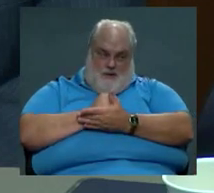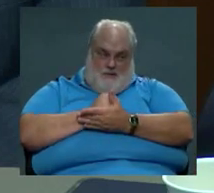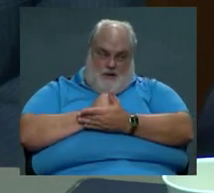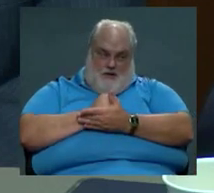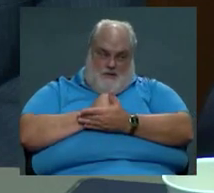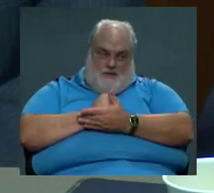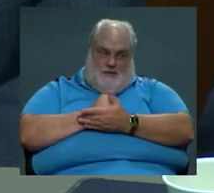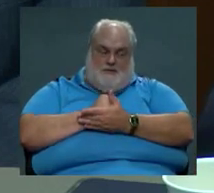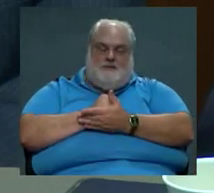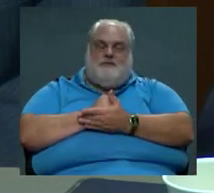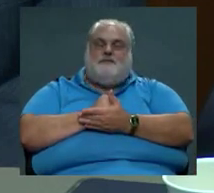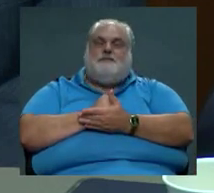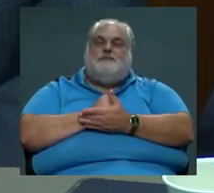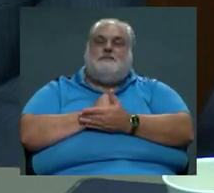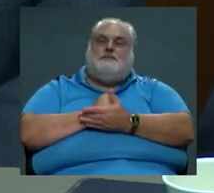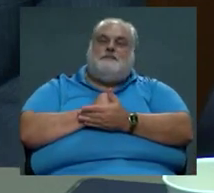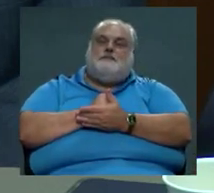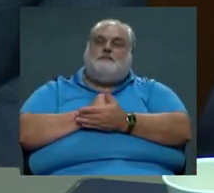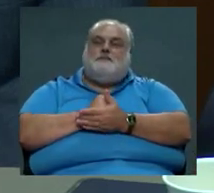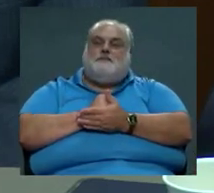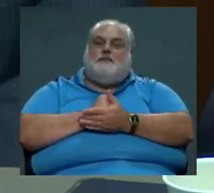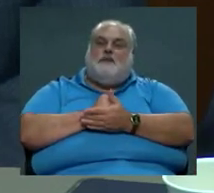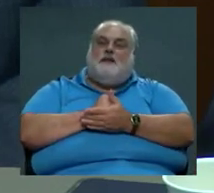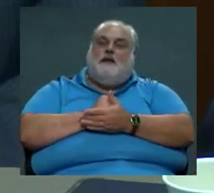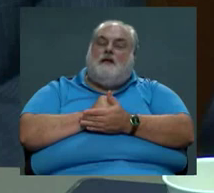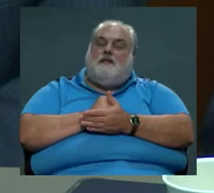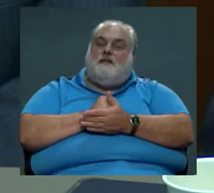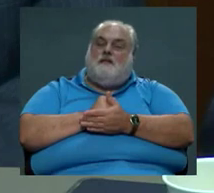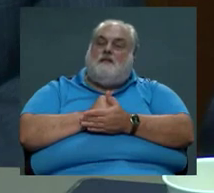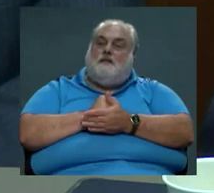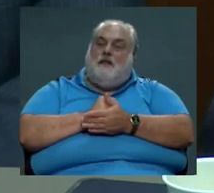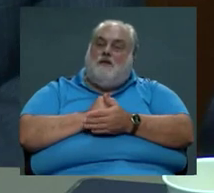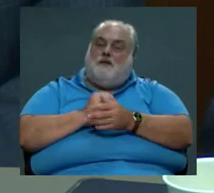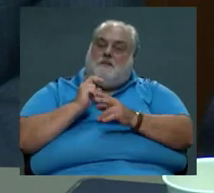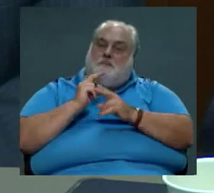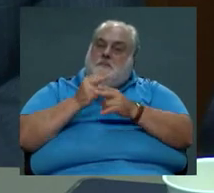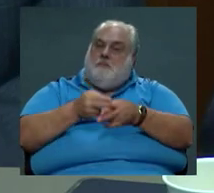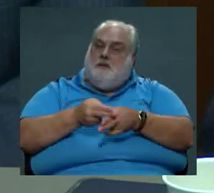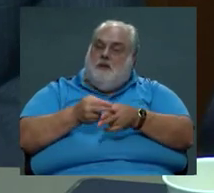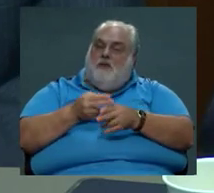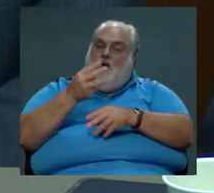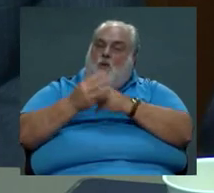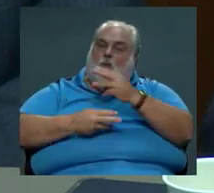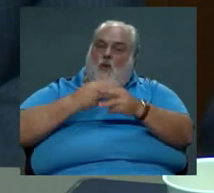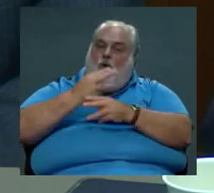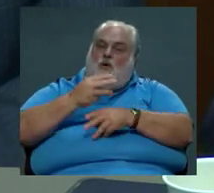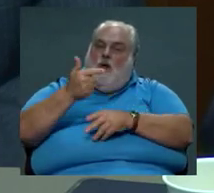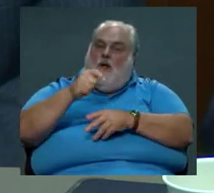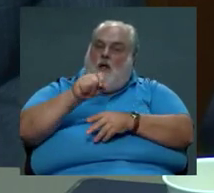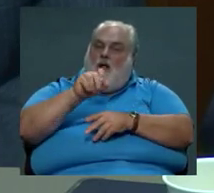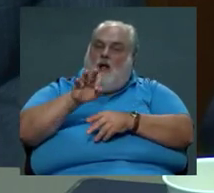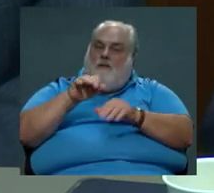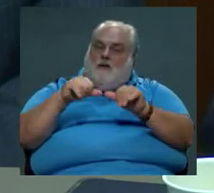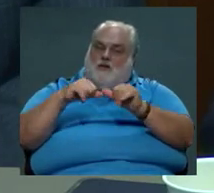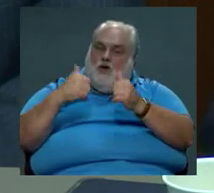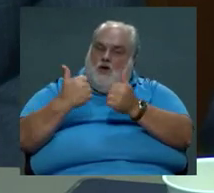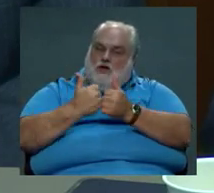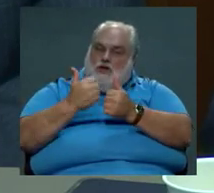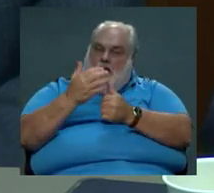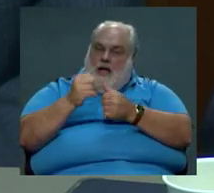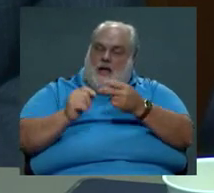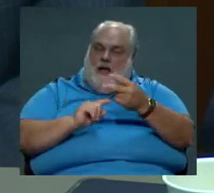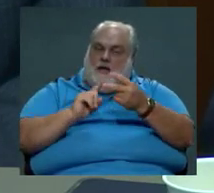1999 contract, there's references to the World Golf Association, there's references to the First